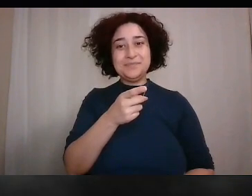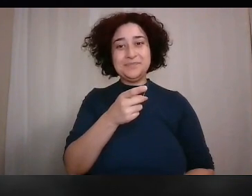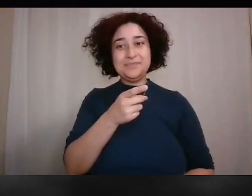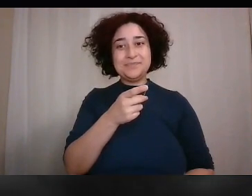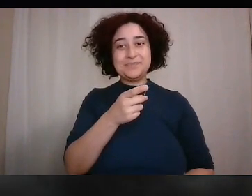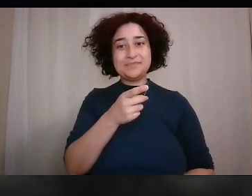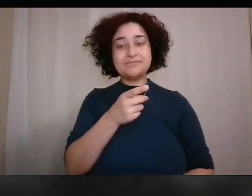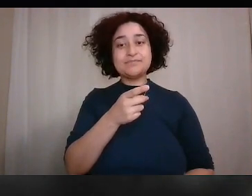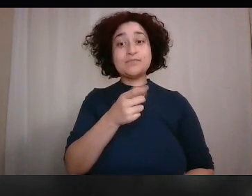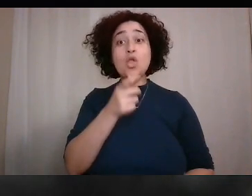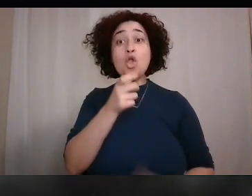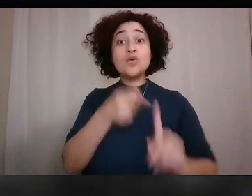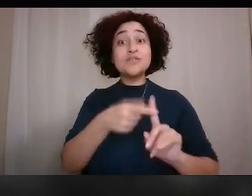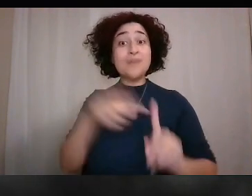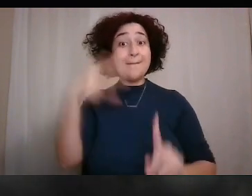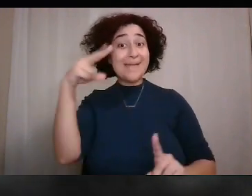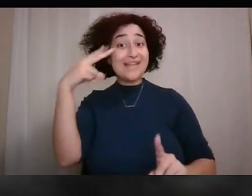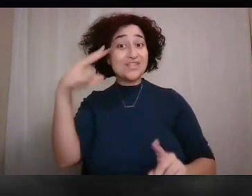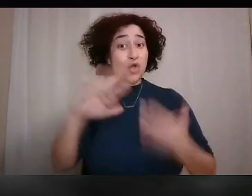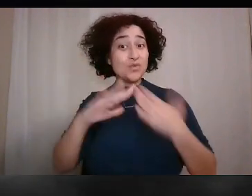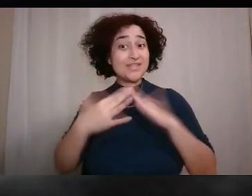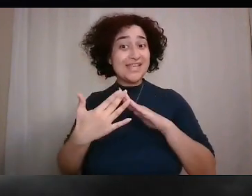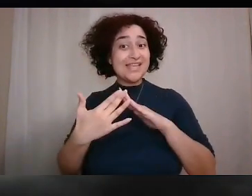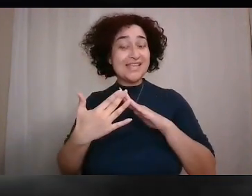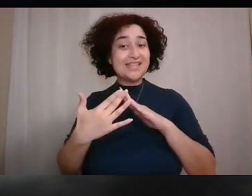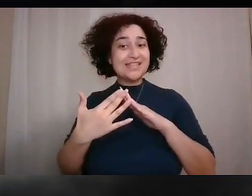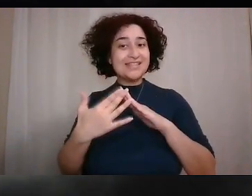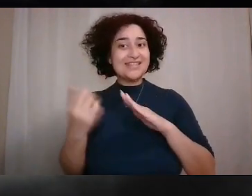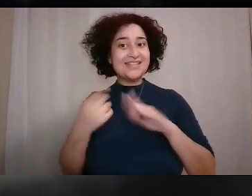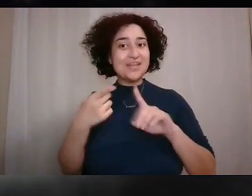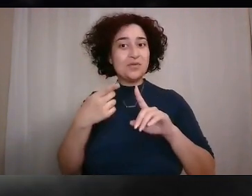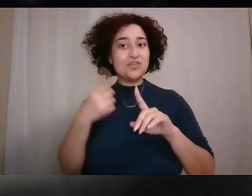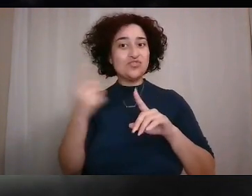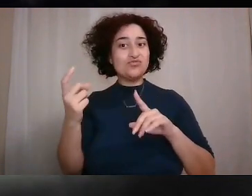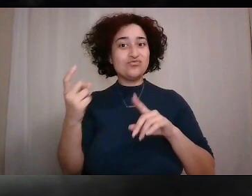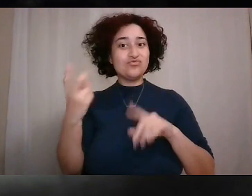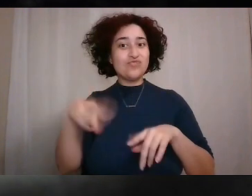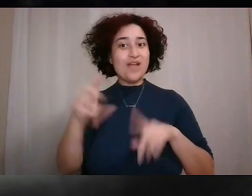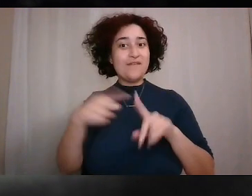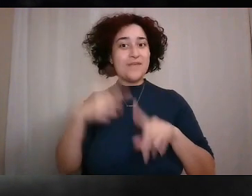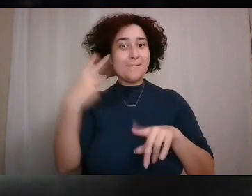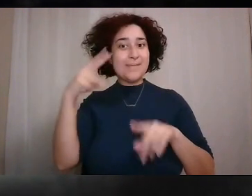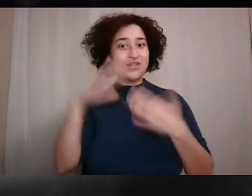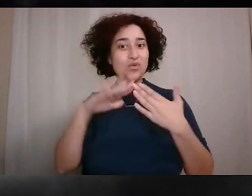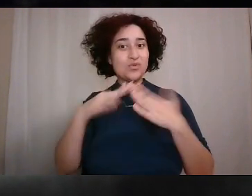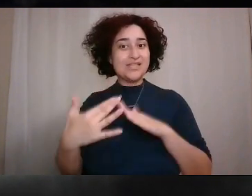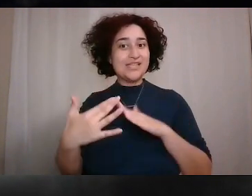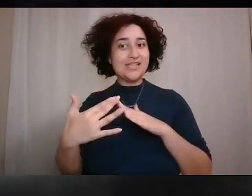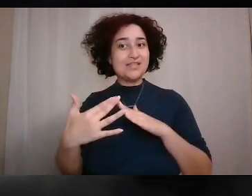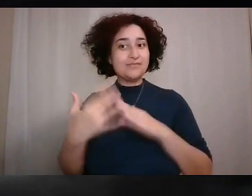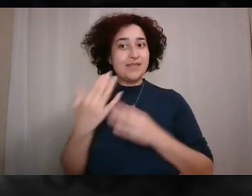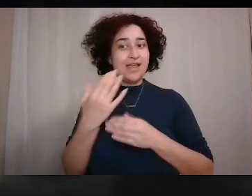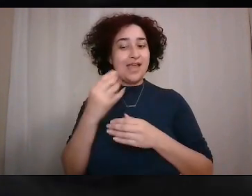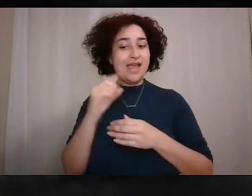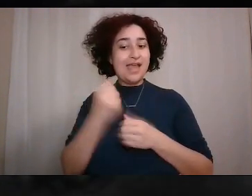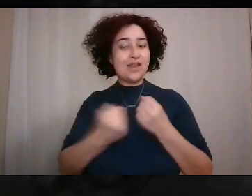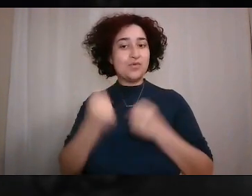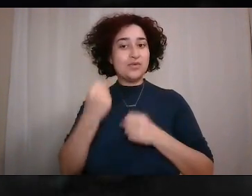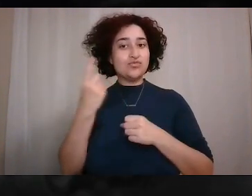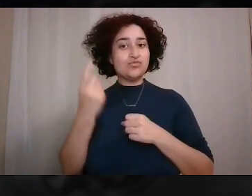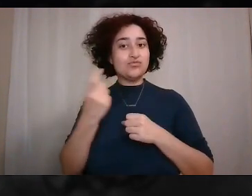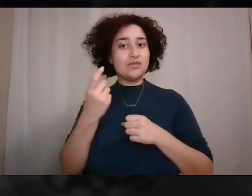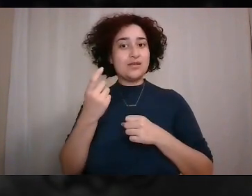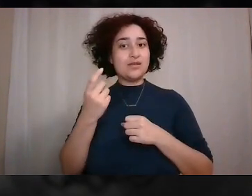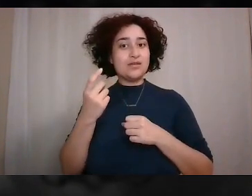City? Did someone travel from Mexico City? No? Anyone travel from Mexico City? No? We heard that there might be.